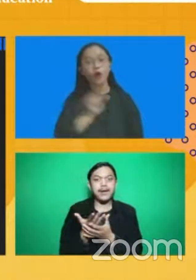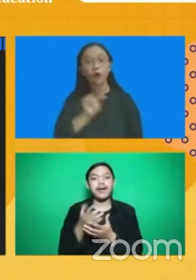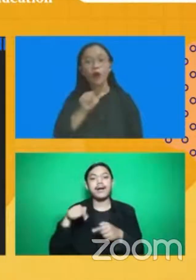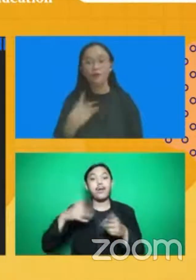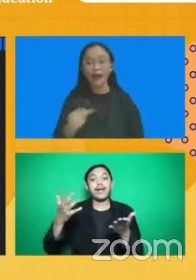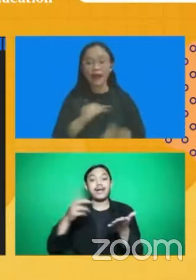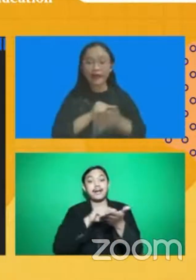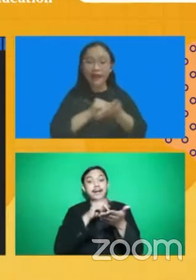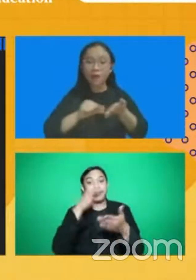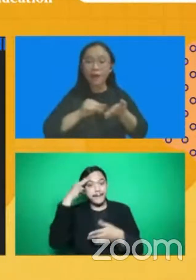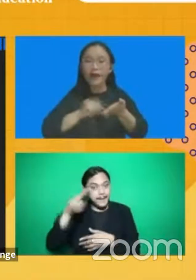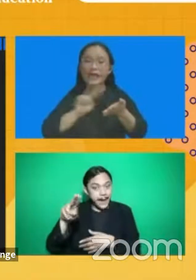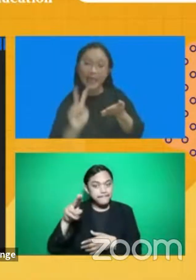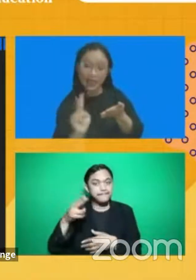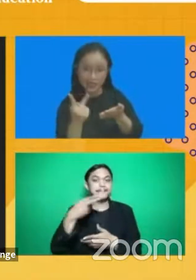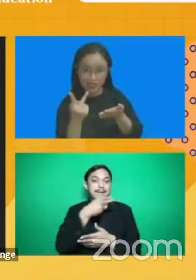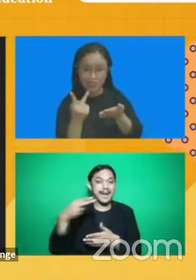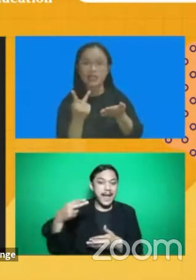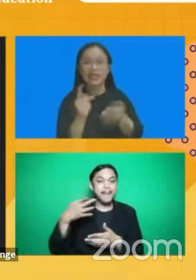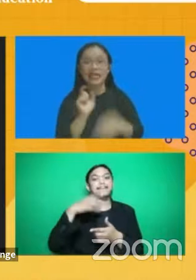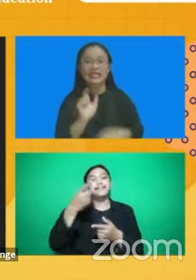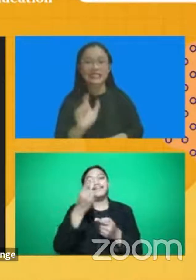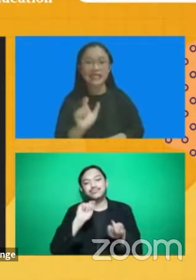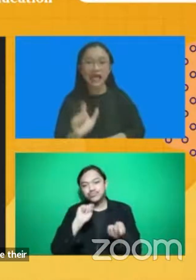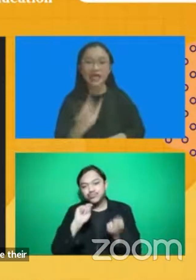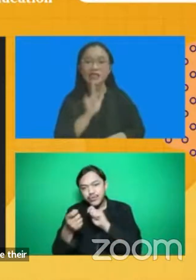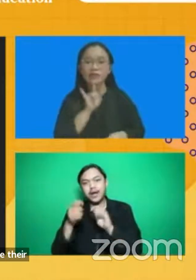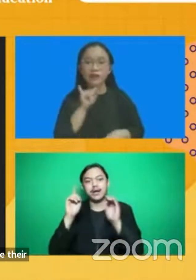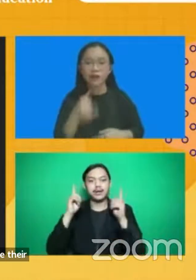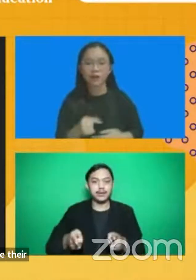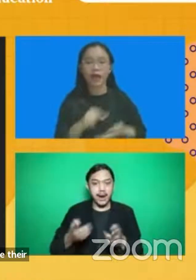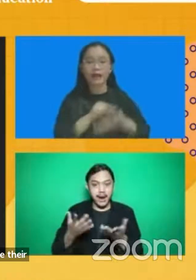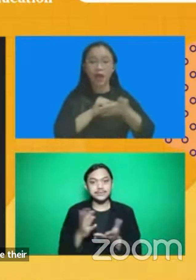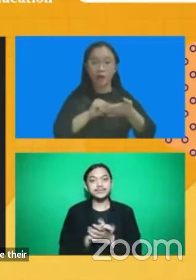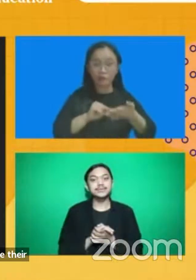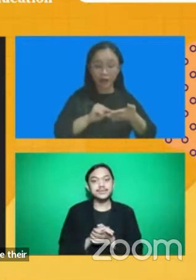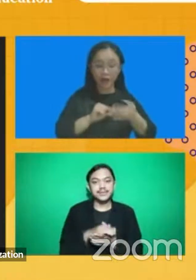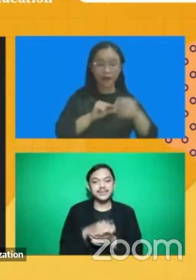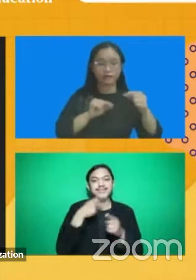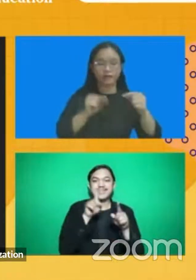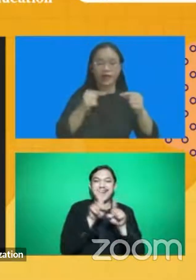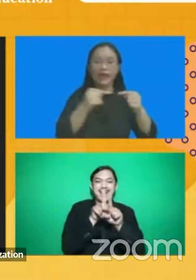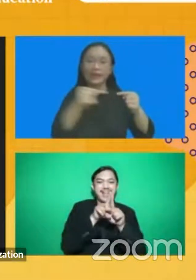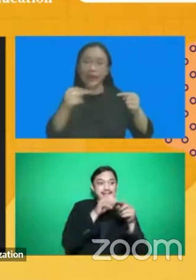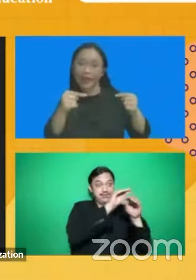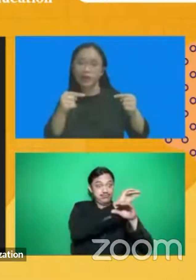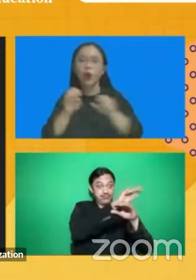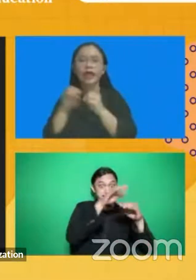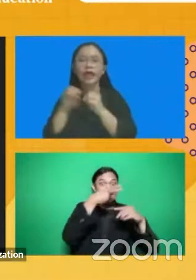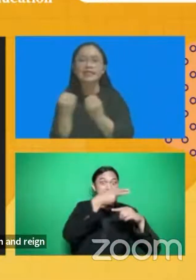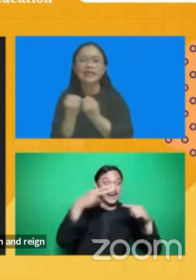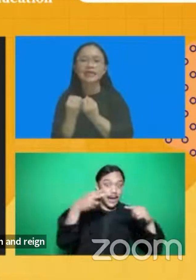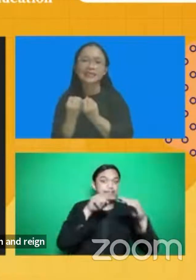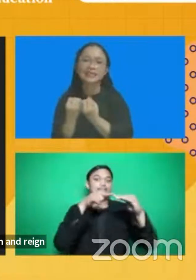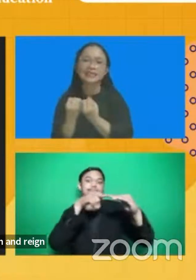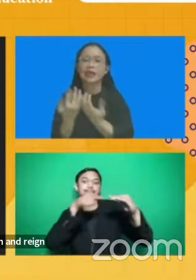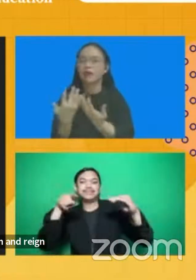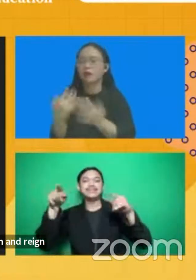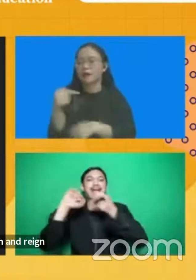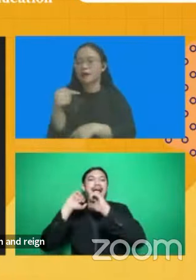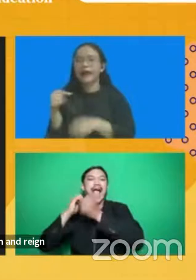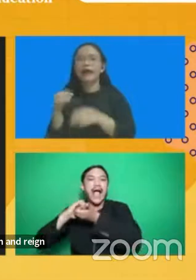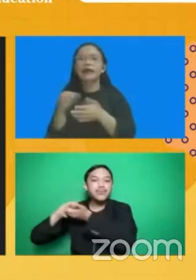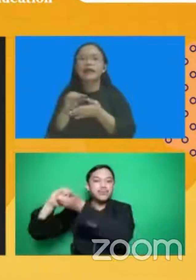name, underline organization, underline country, so other participants know which country you are from or